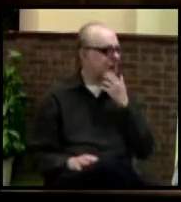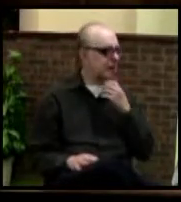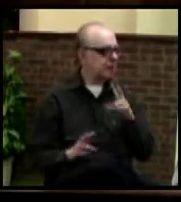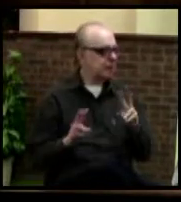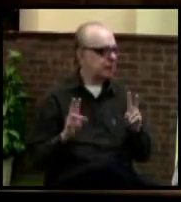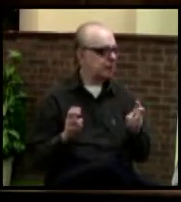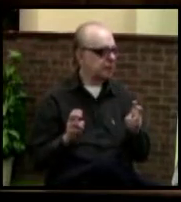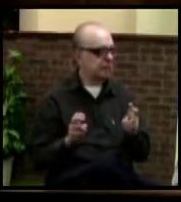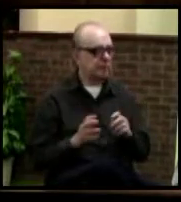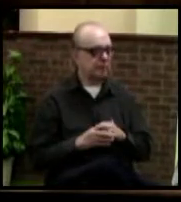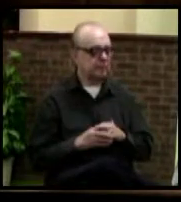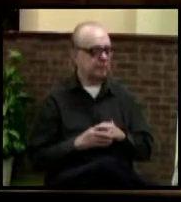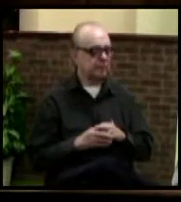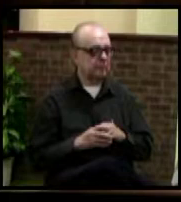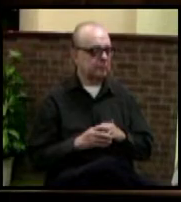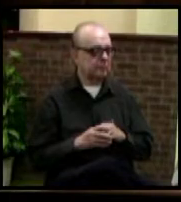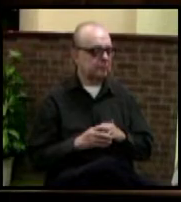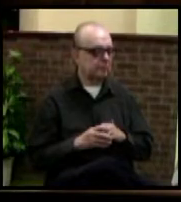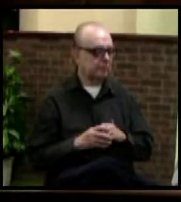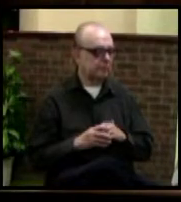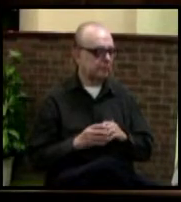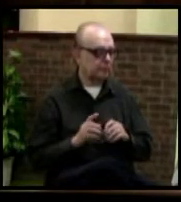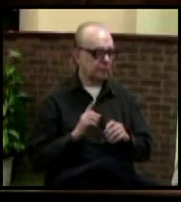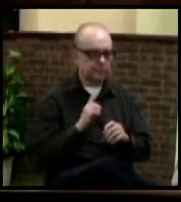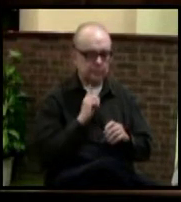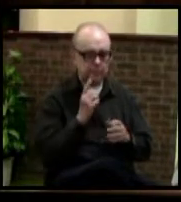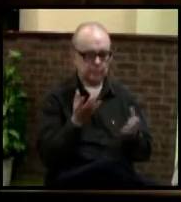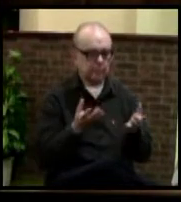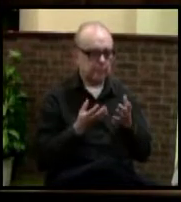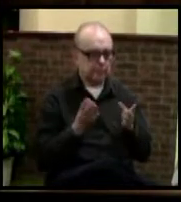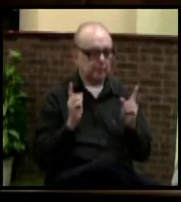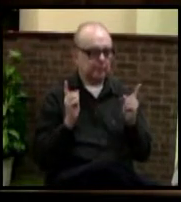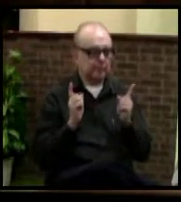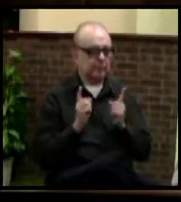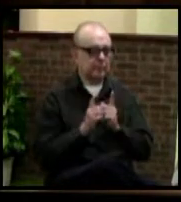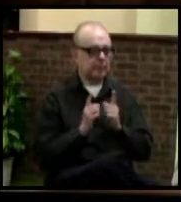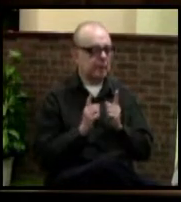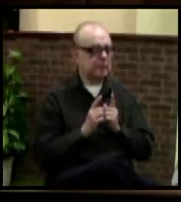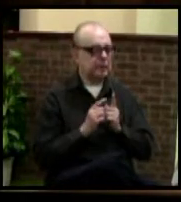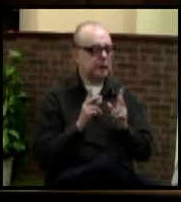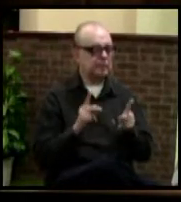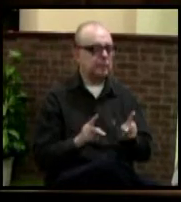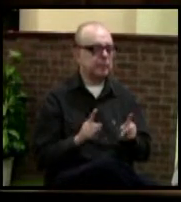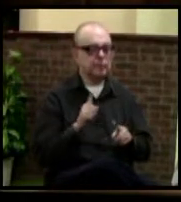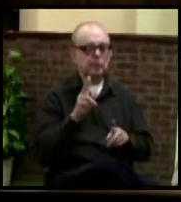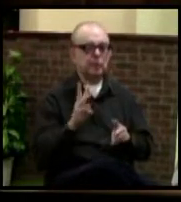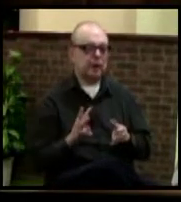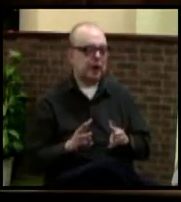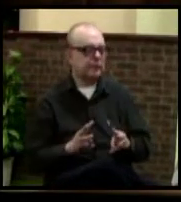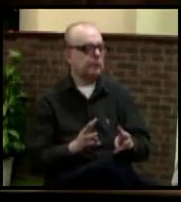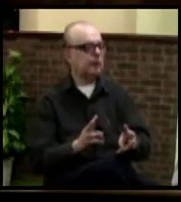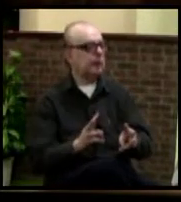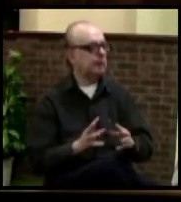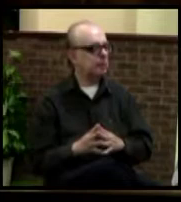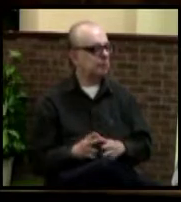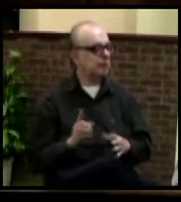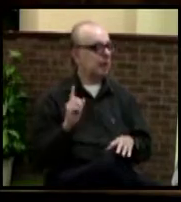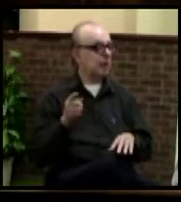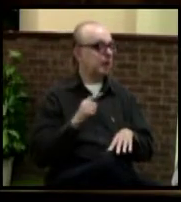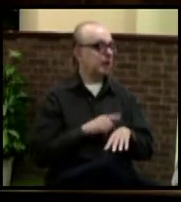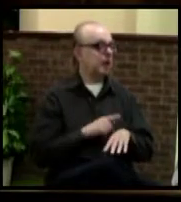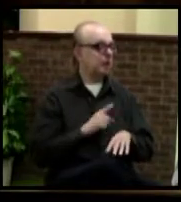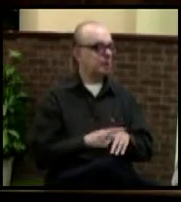commentary, he says, is this. He said, it is your willingness to meet a man halfway. There